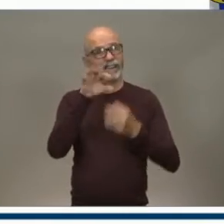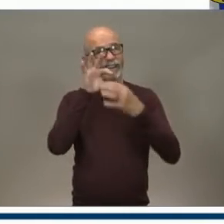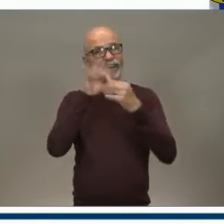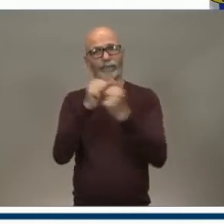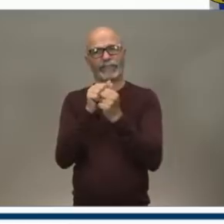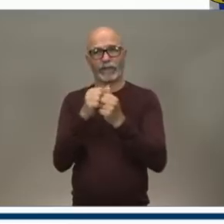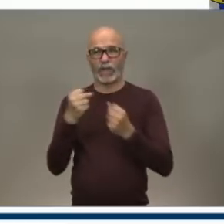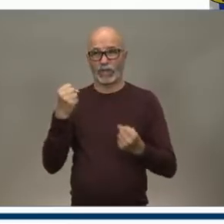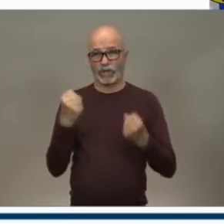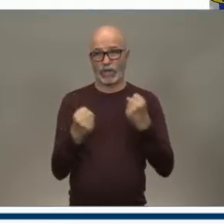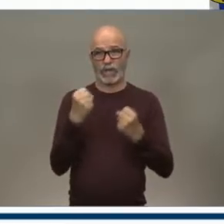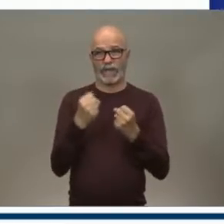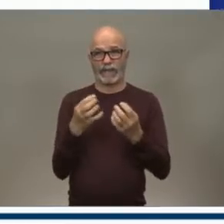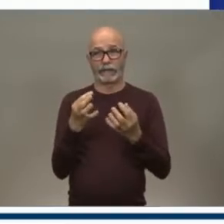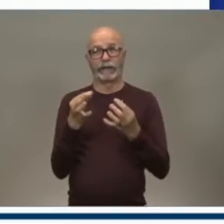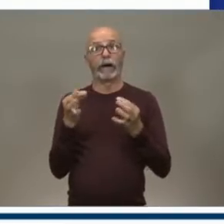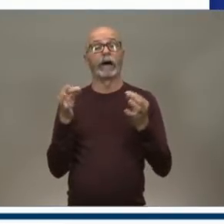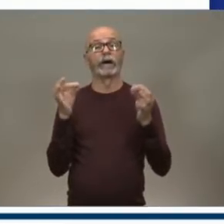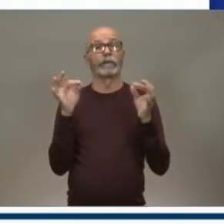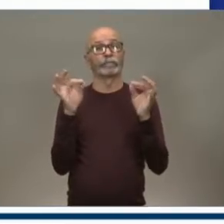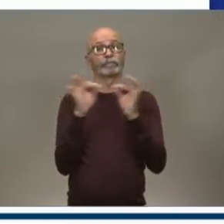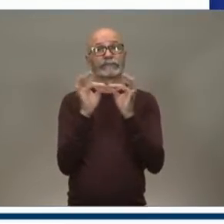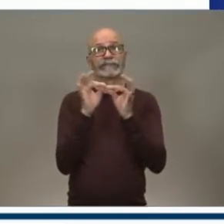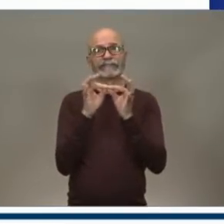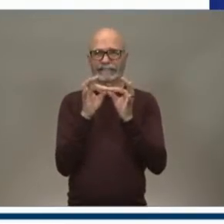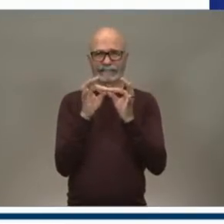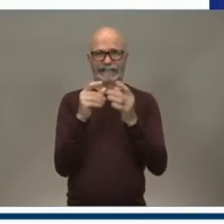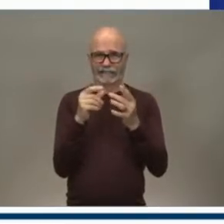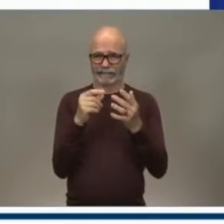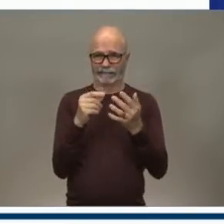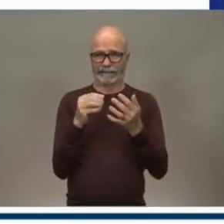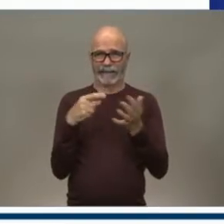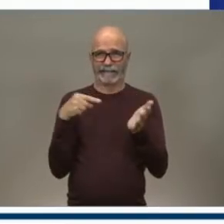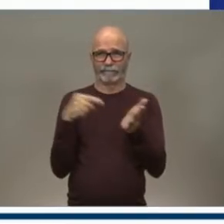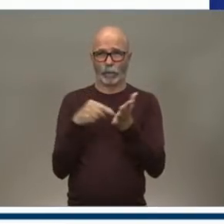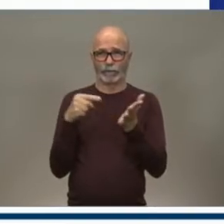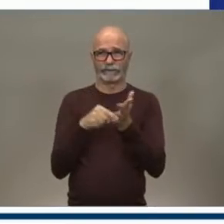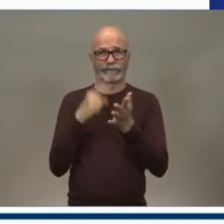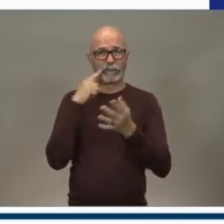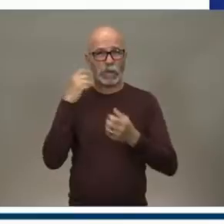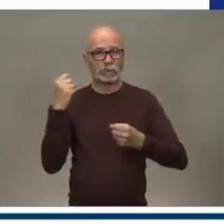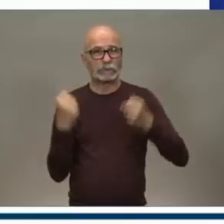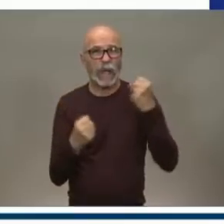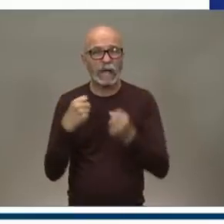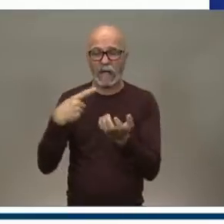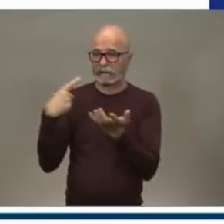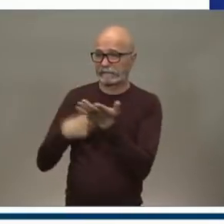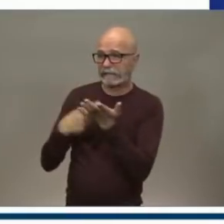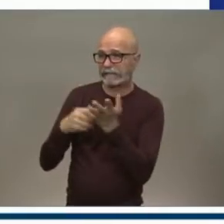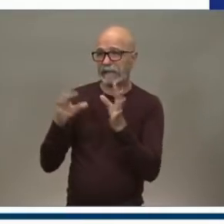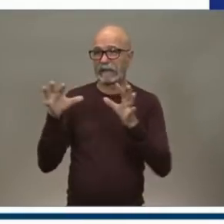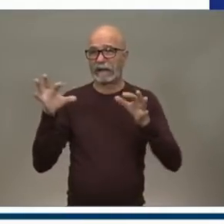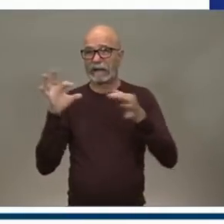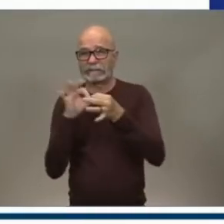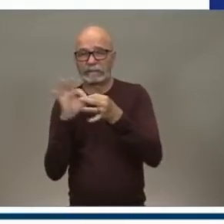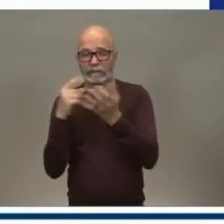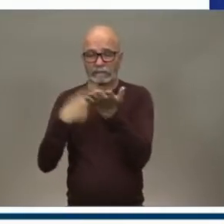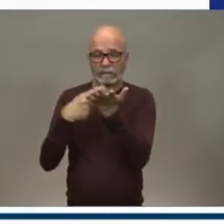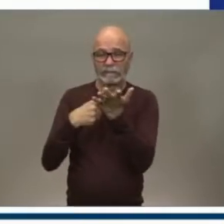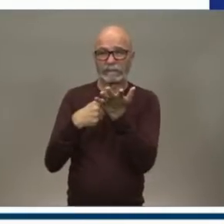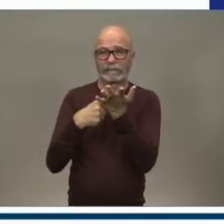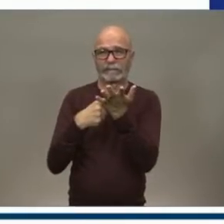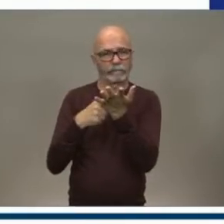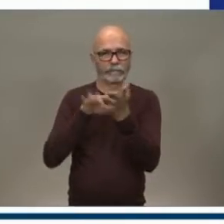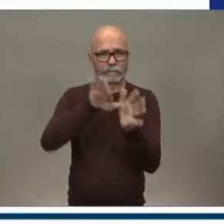as I've said, I'm focused on COVID. That is the number one issue facing Nova Scotians. It's the number one issue facing all of